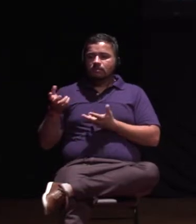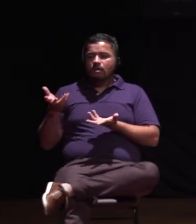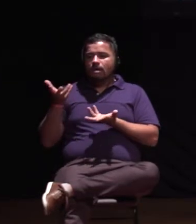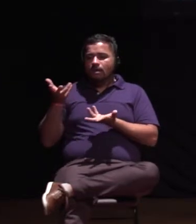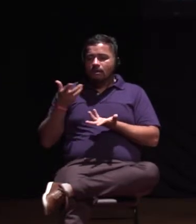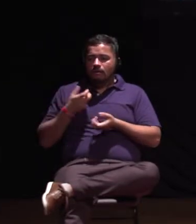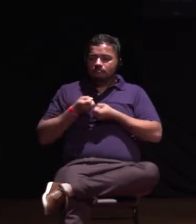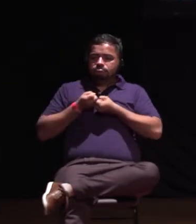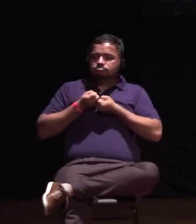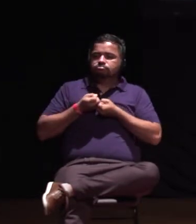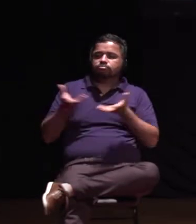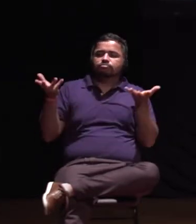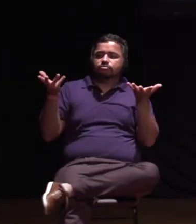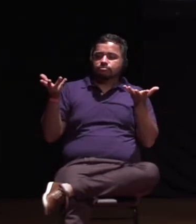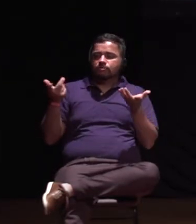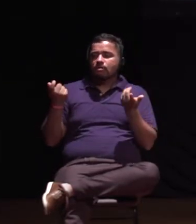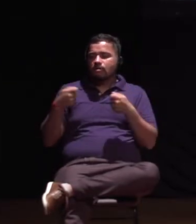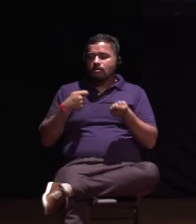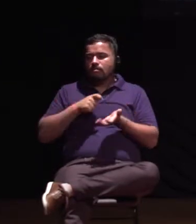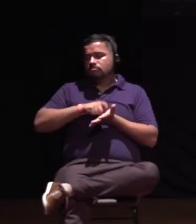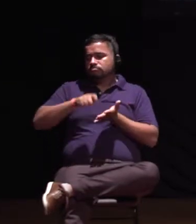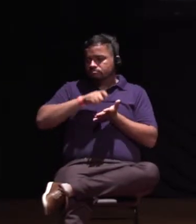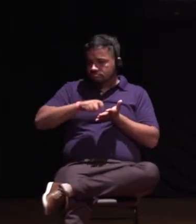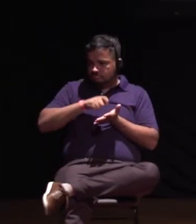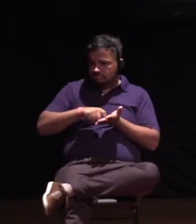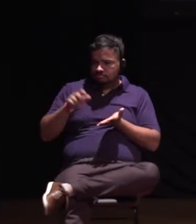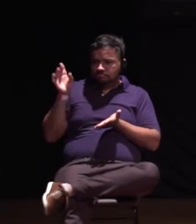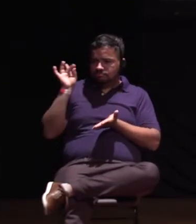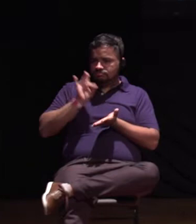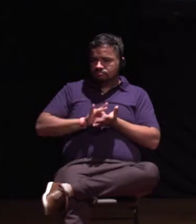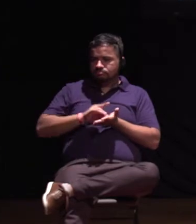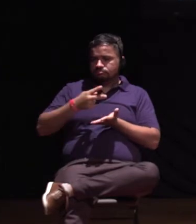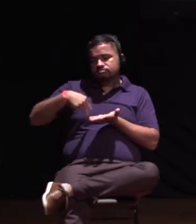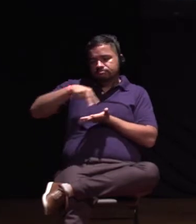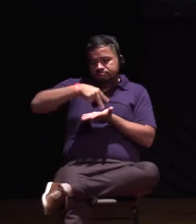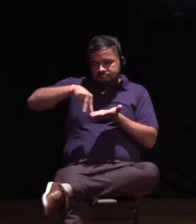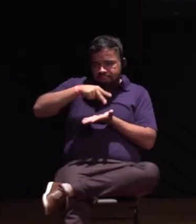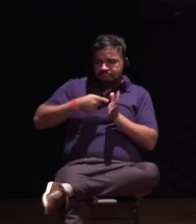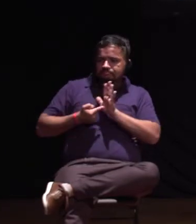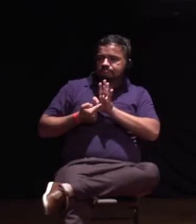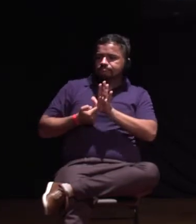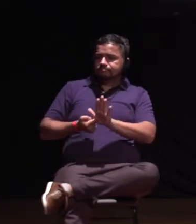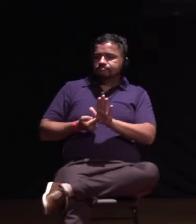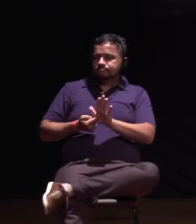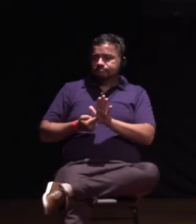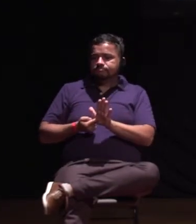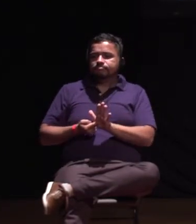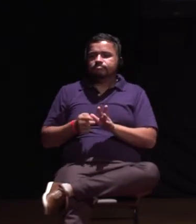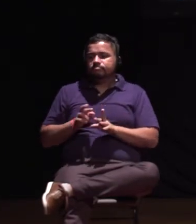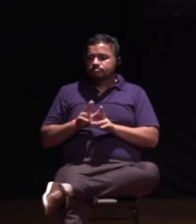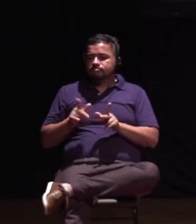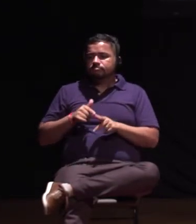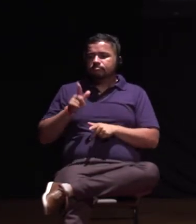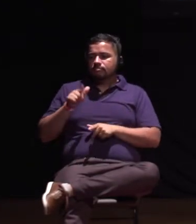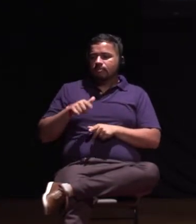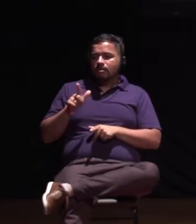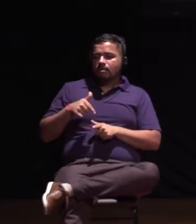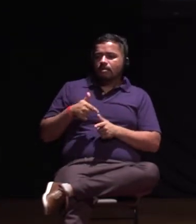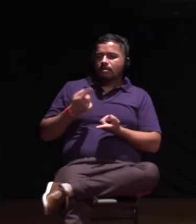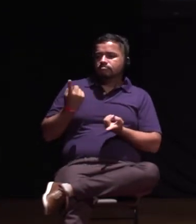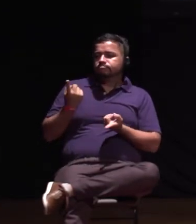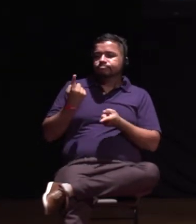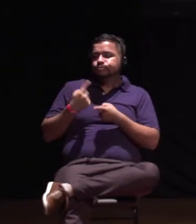form is different. It has to remain different. Those gaps are really, really productive, you know. So sometimes I think, well, I did learn that. It's in my